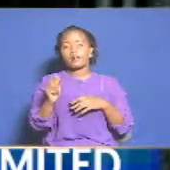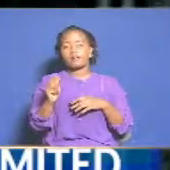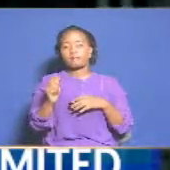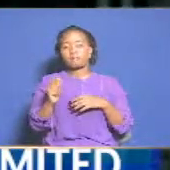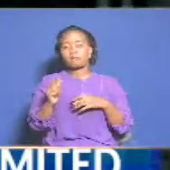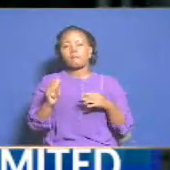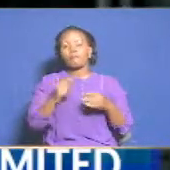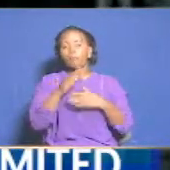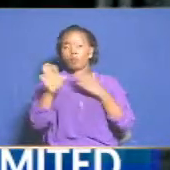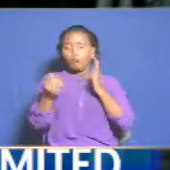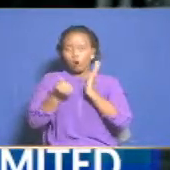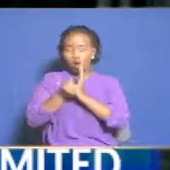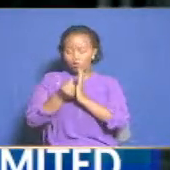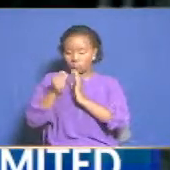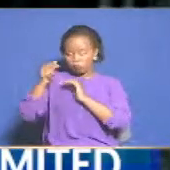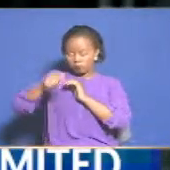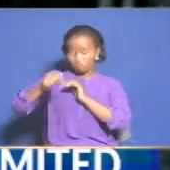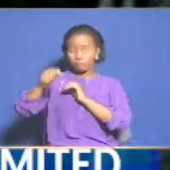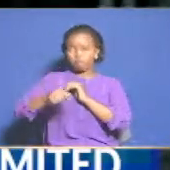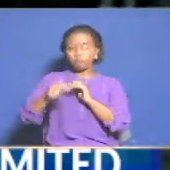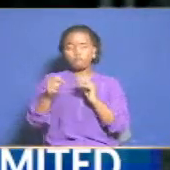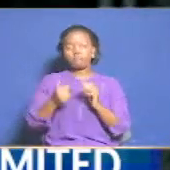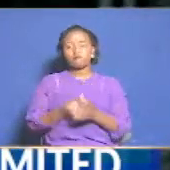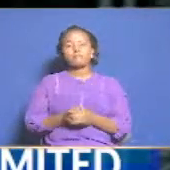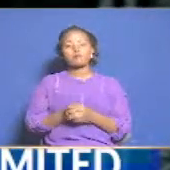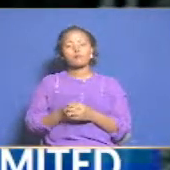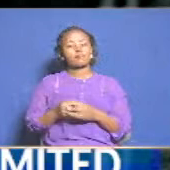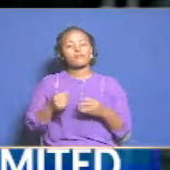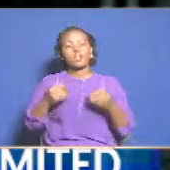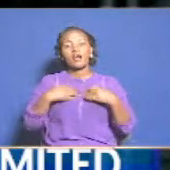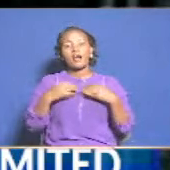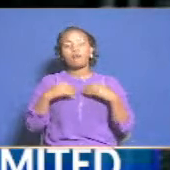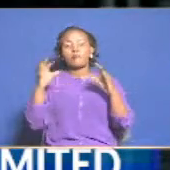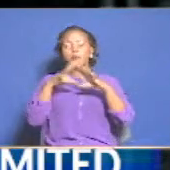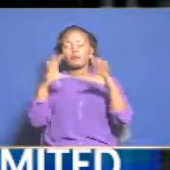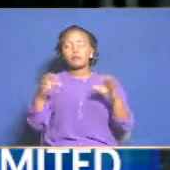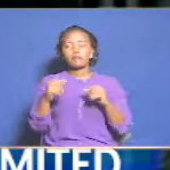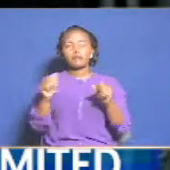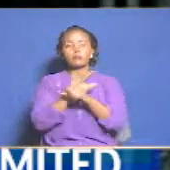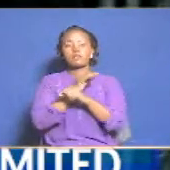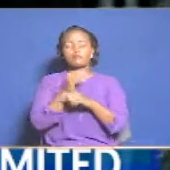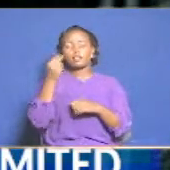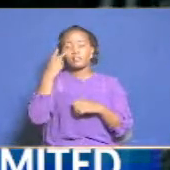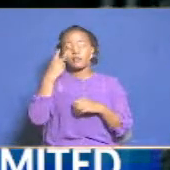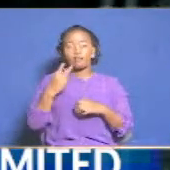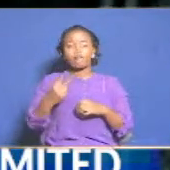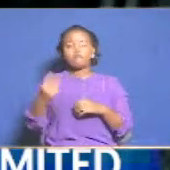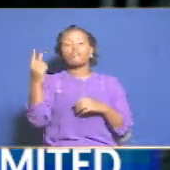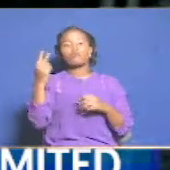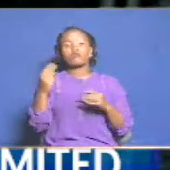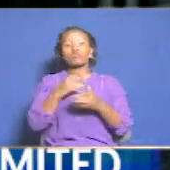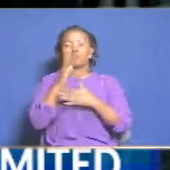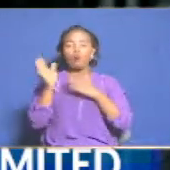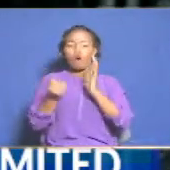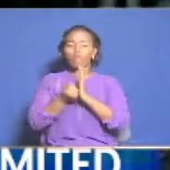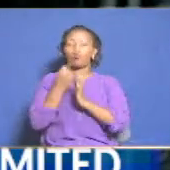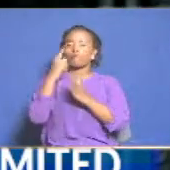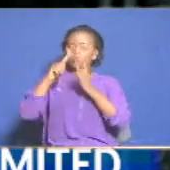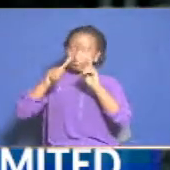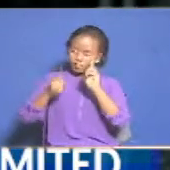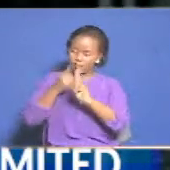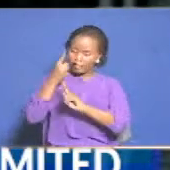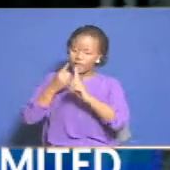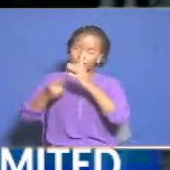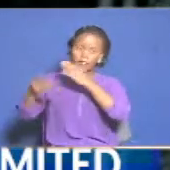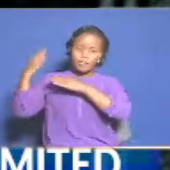Our presence on this pier today is therefore a culmination of the vision of those that came before us